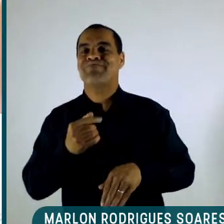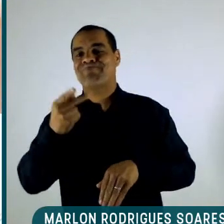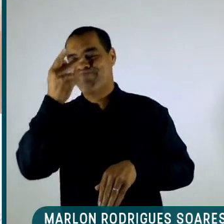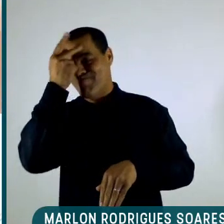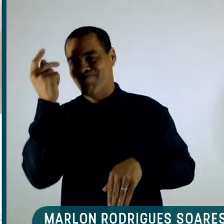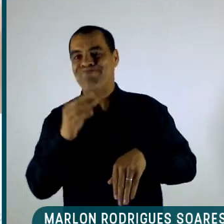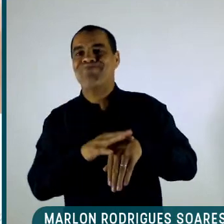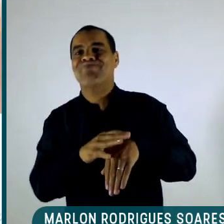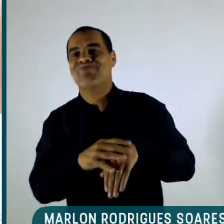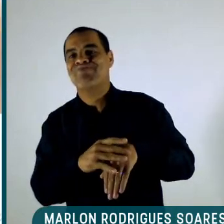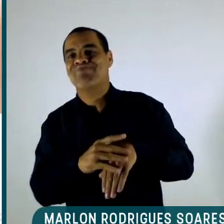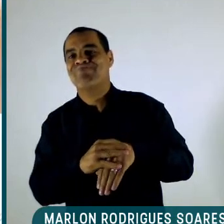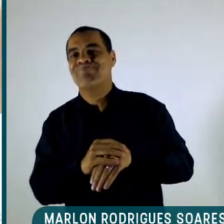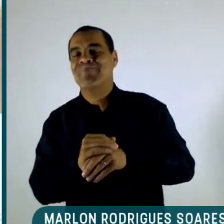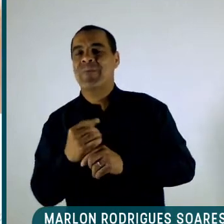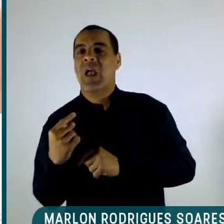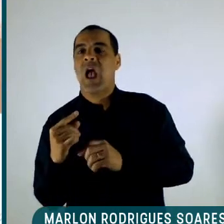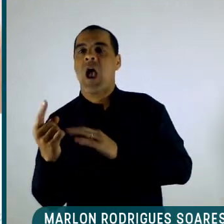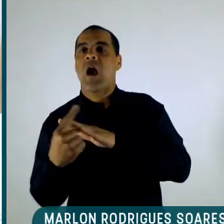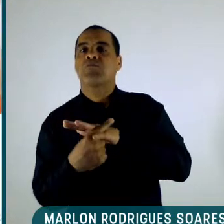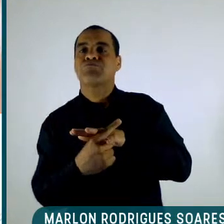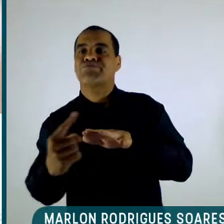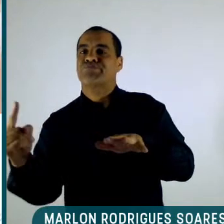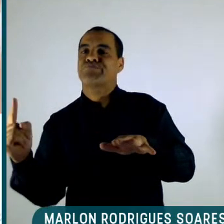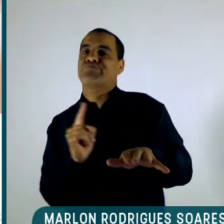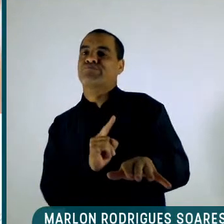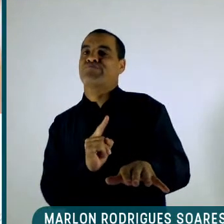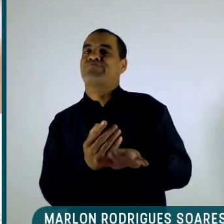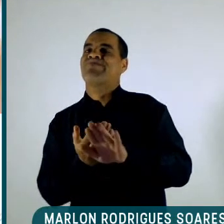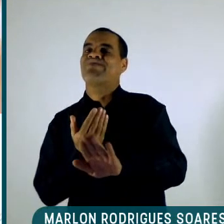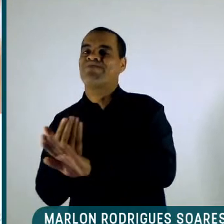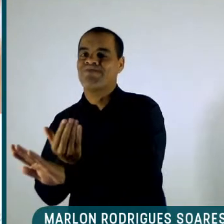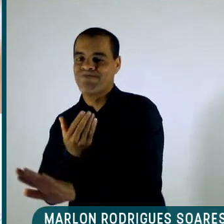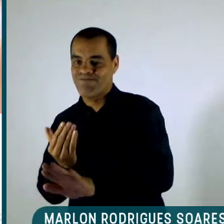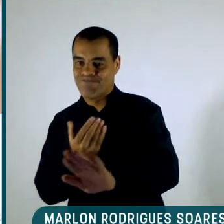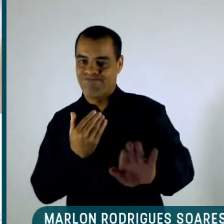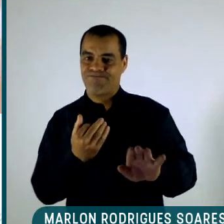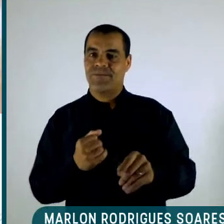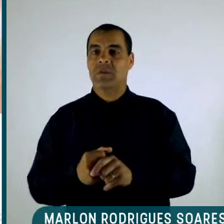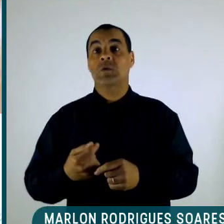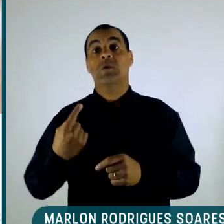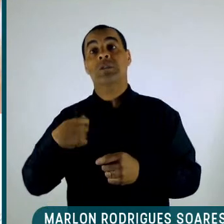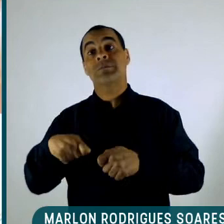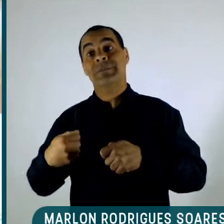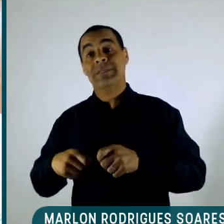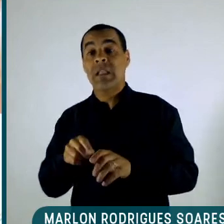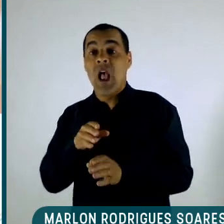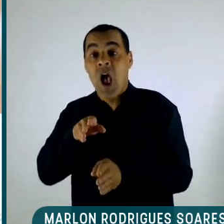of infections is social distancing. There's no other weapon. So